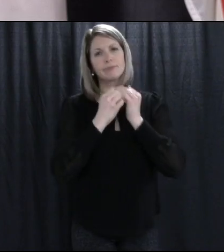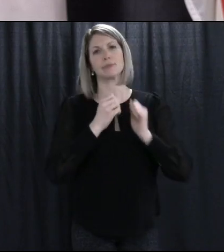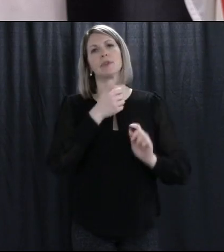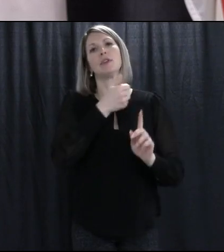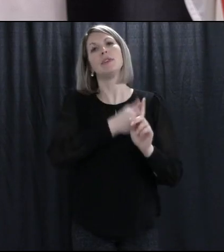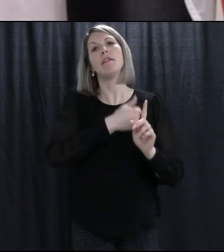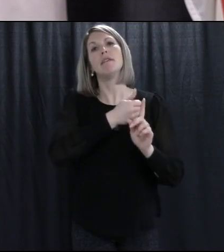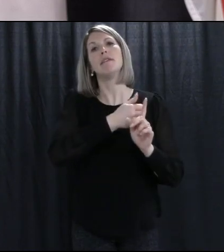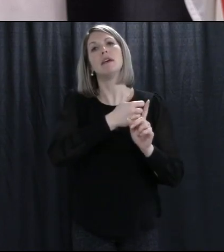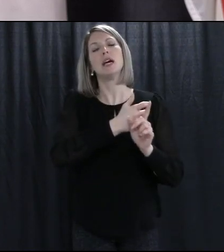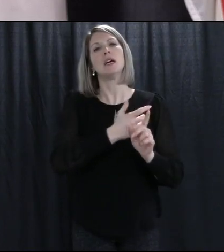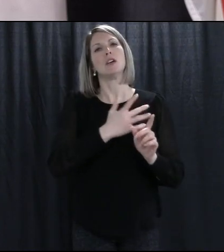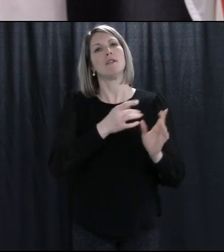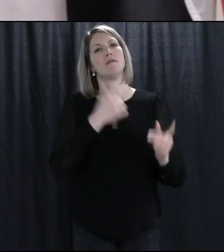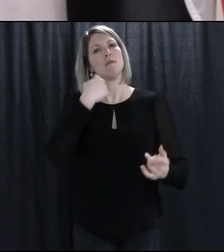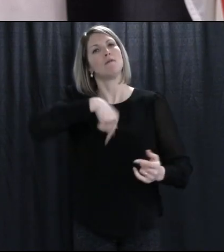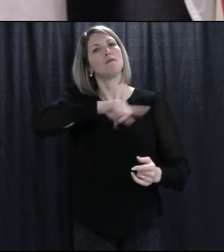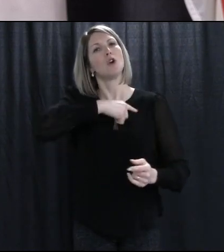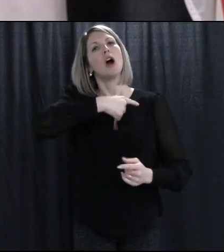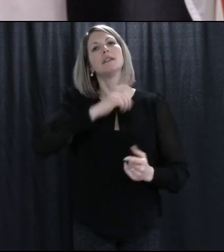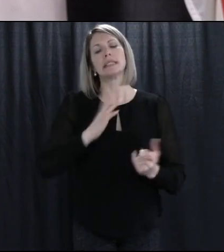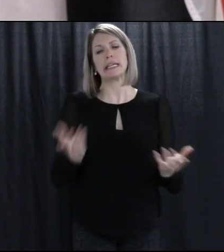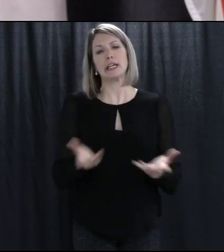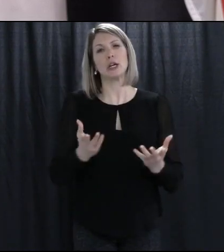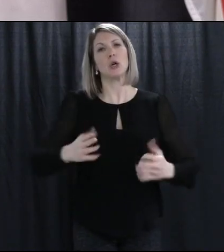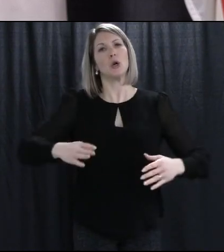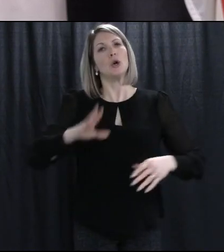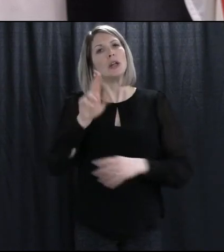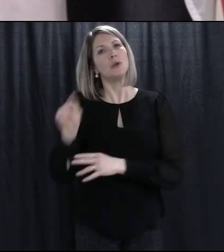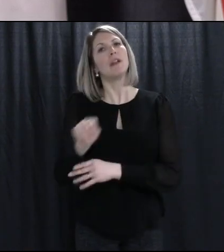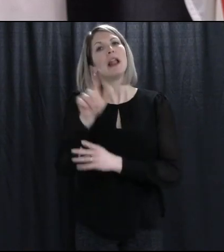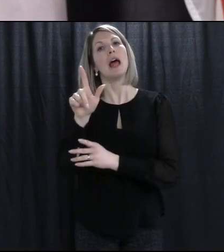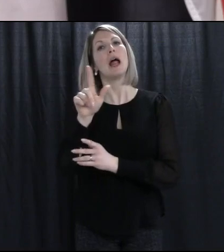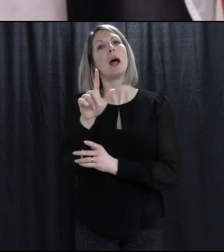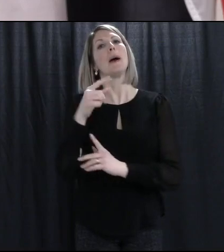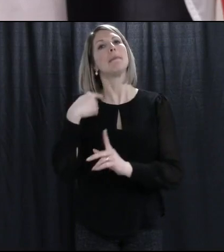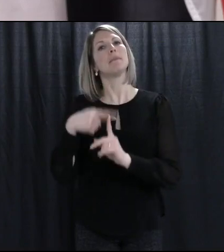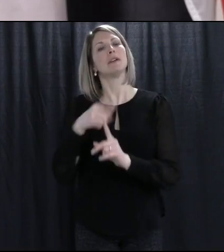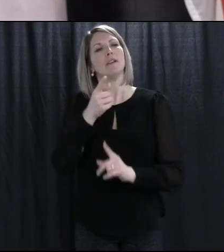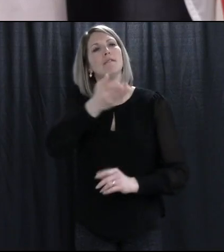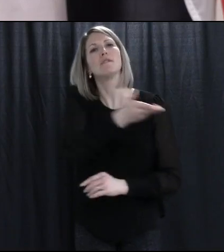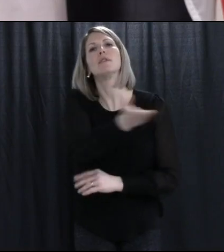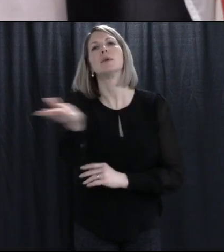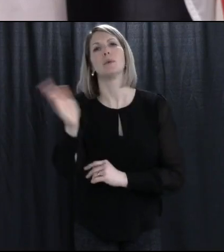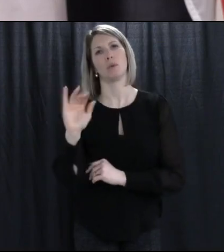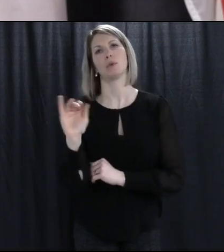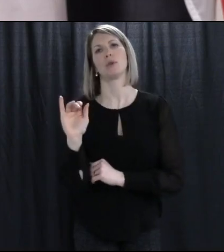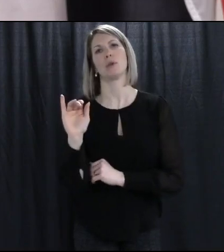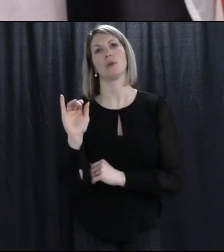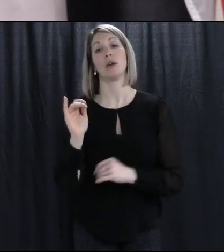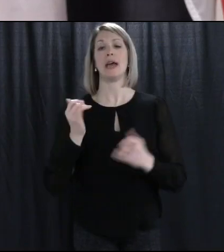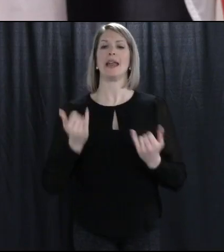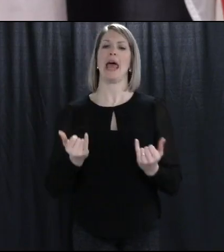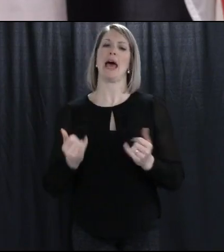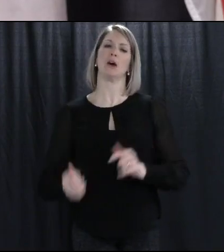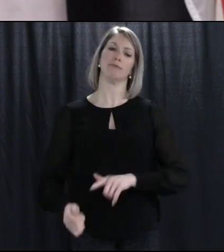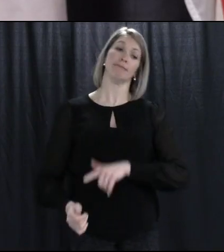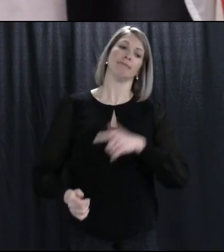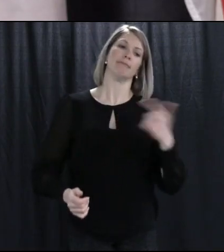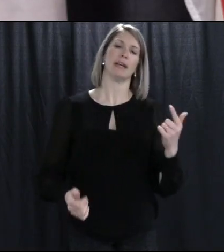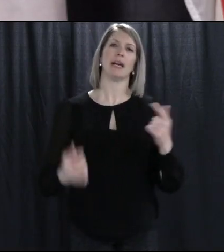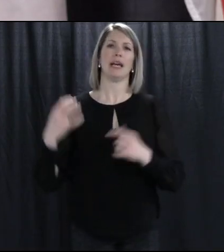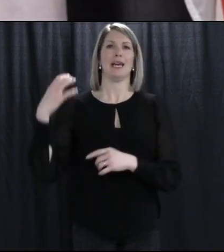on behalf of Newfoundlanders and Labradorians. At this point, I'd like to turn it over to Minister Hagee, who has also been working